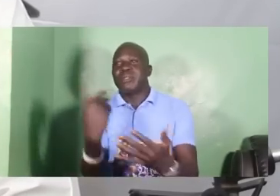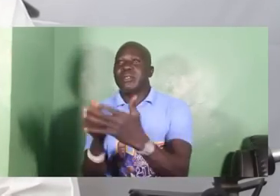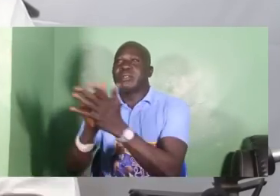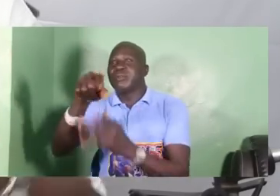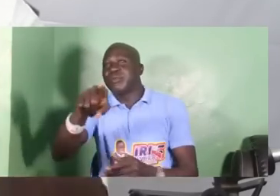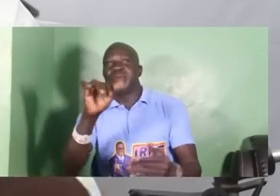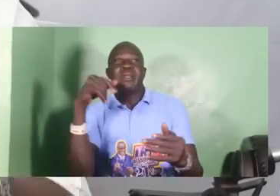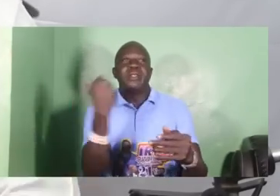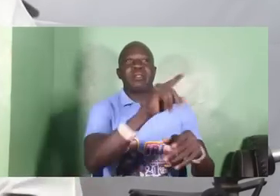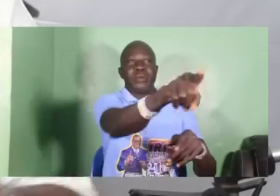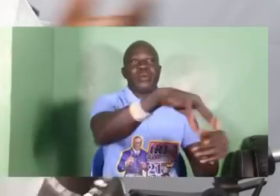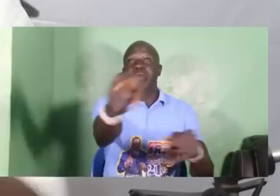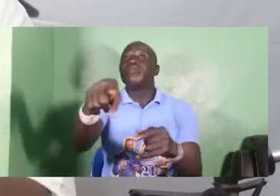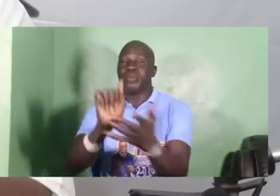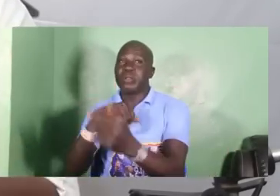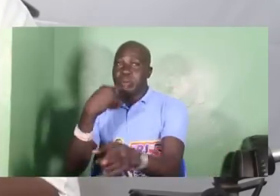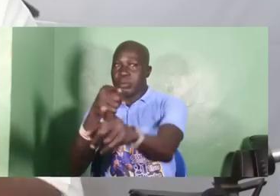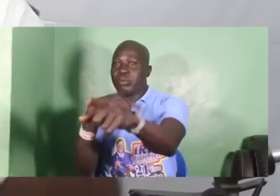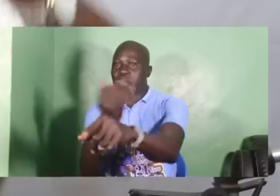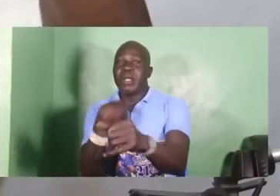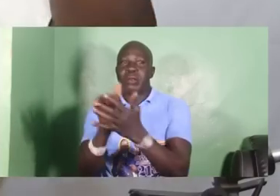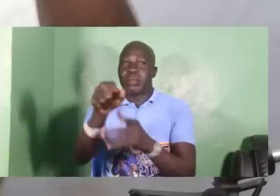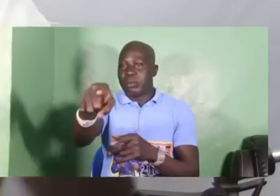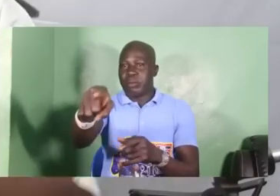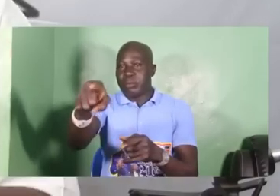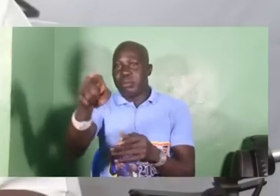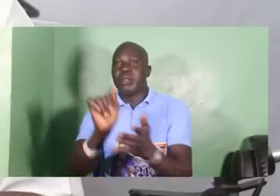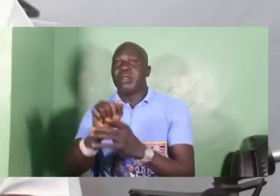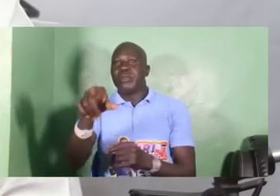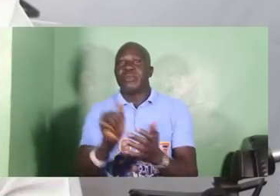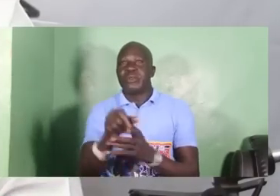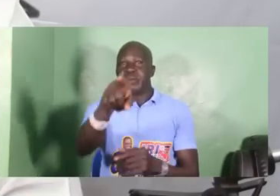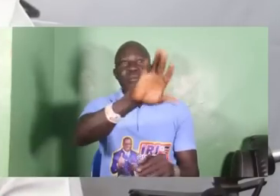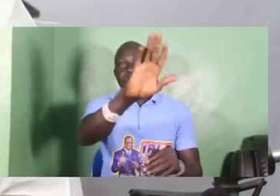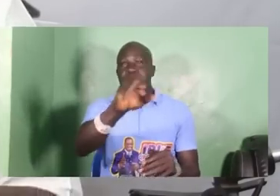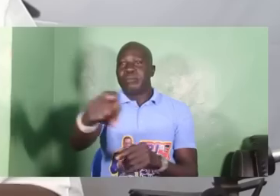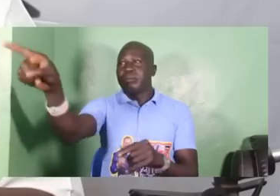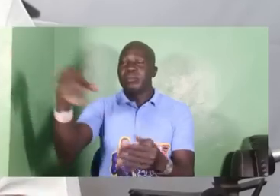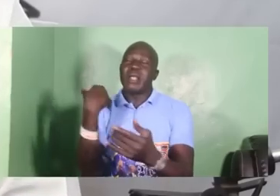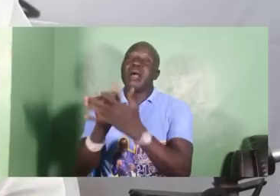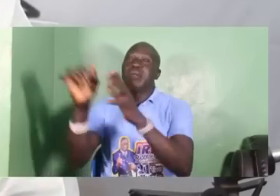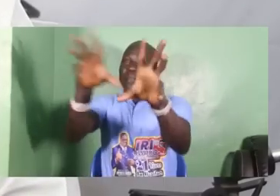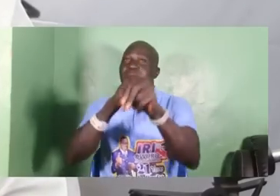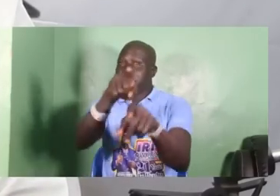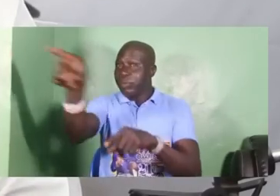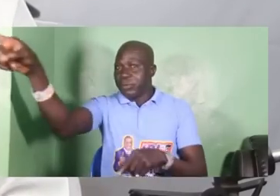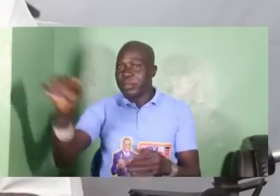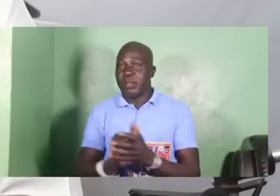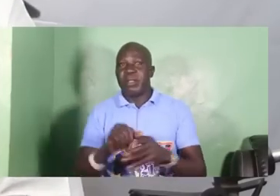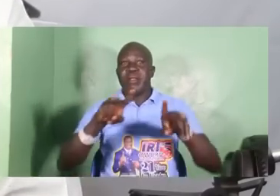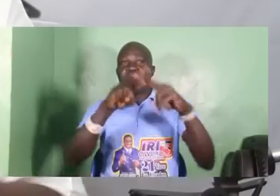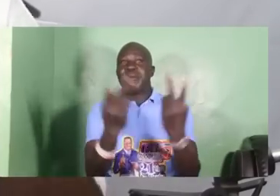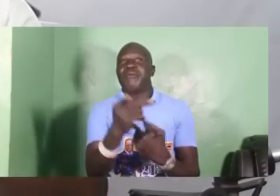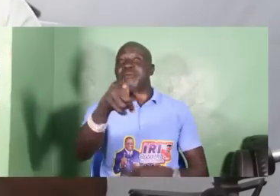going to be powerful. Miracle must happen. As we're finishing, I'm heading straight away to Lagos. Yes, happy